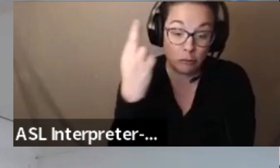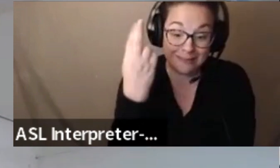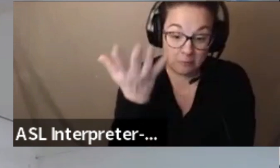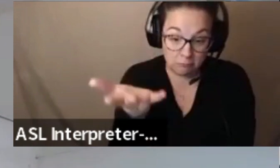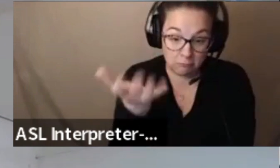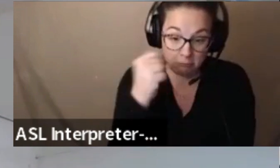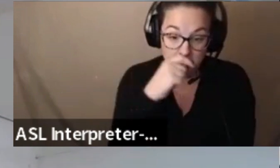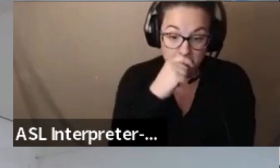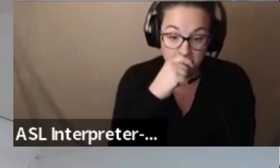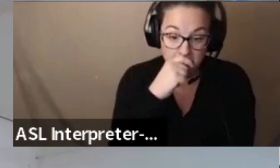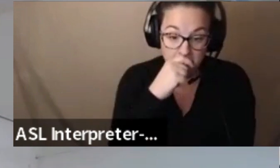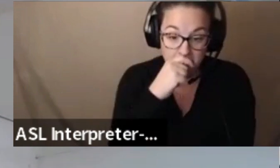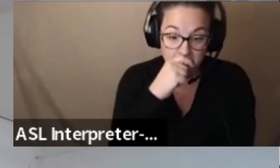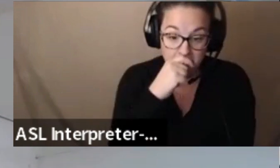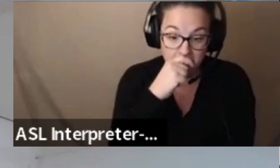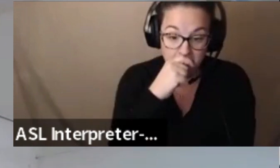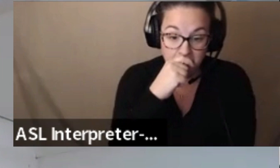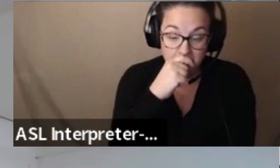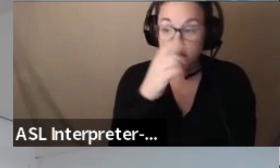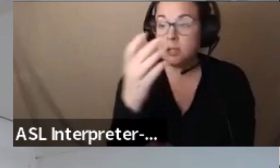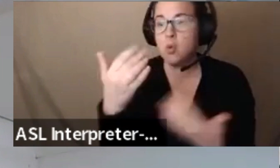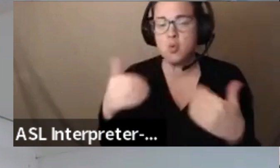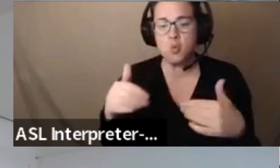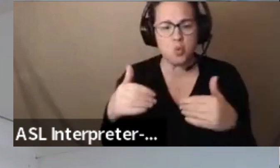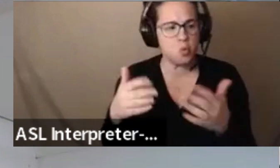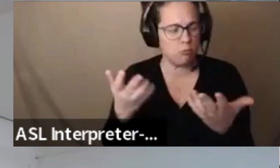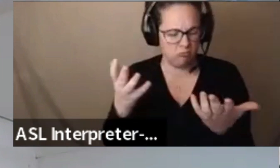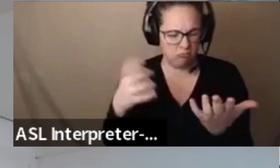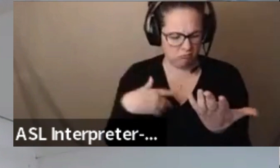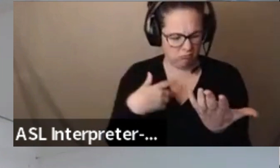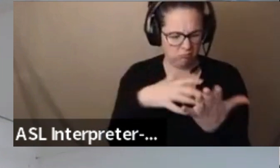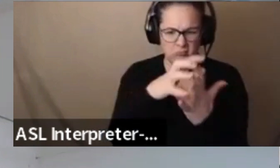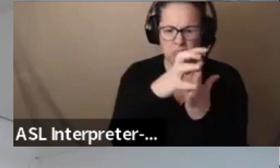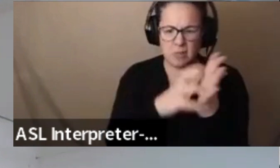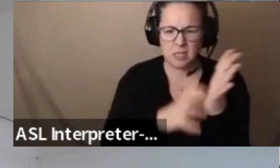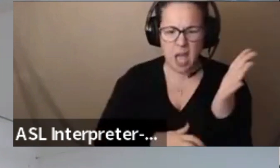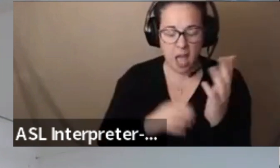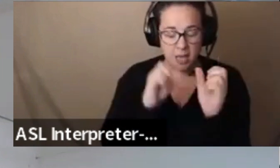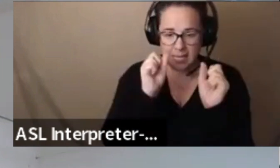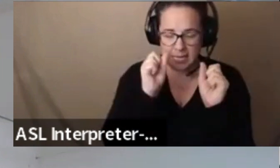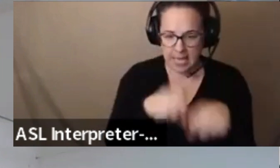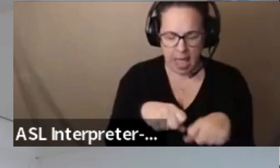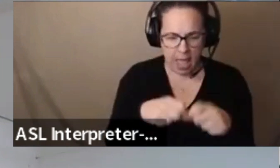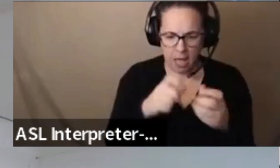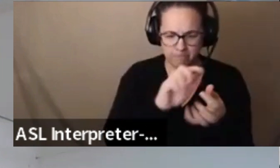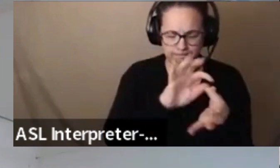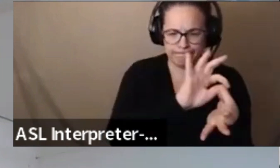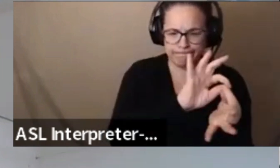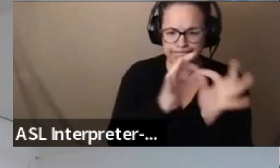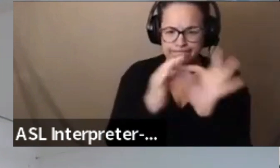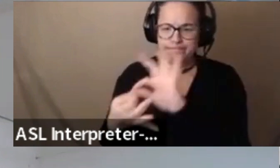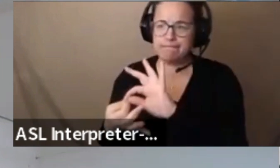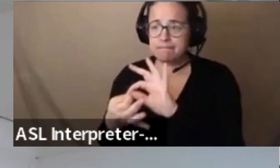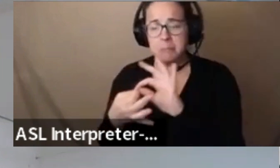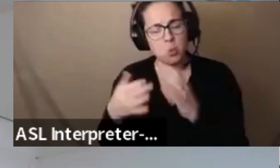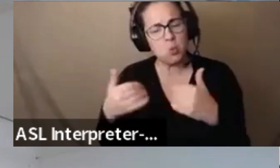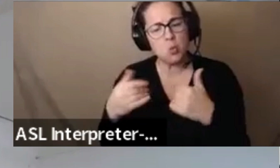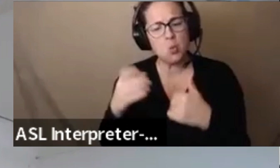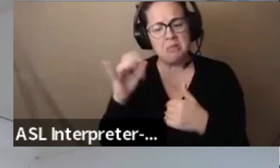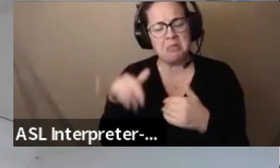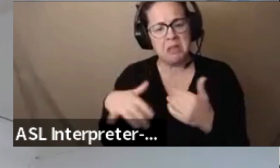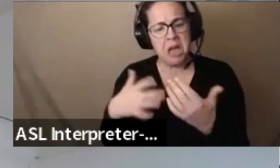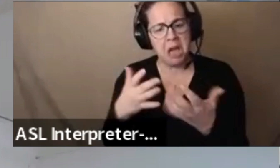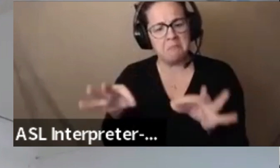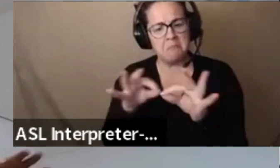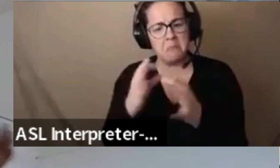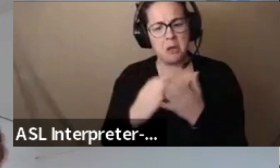obviously the infinite amounts of ways you can interpret the writing is a big part of it. But I really